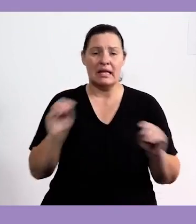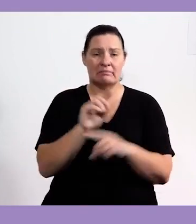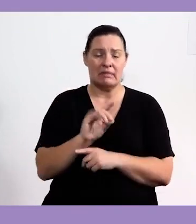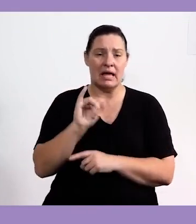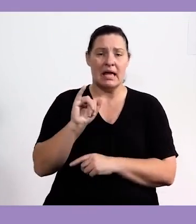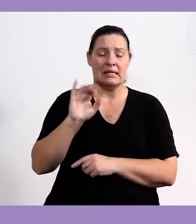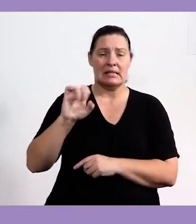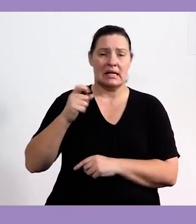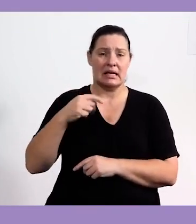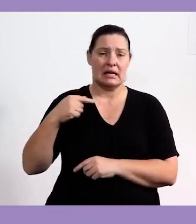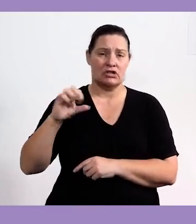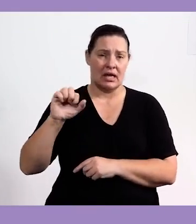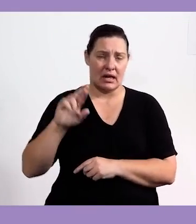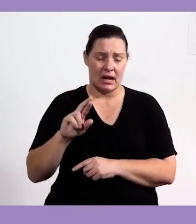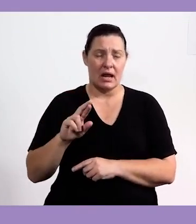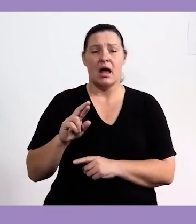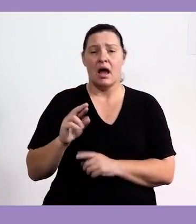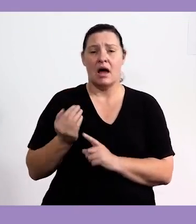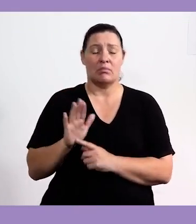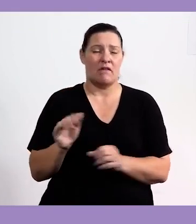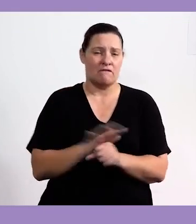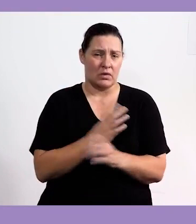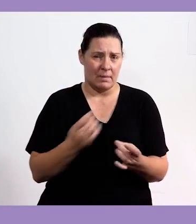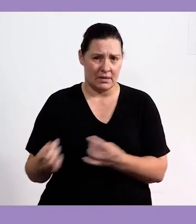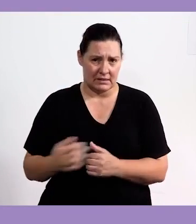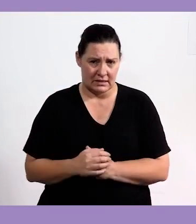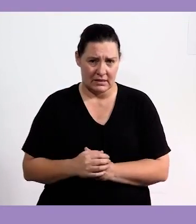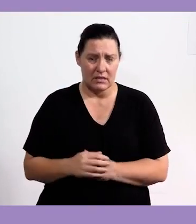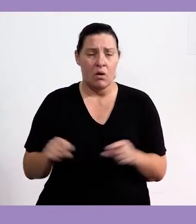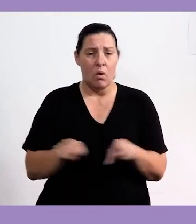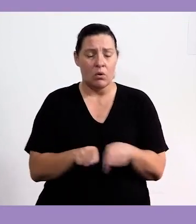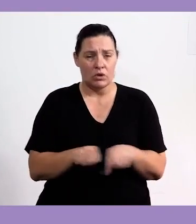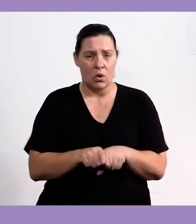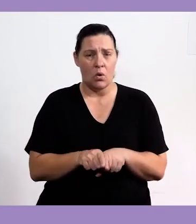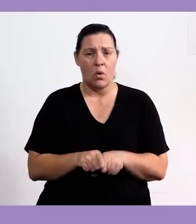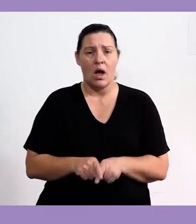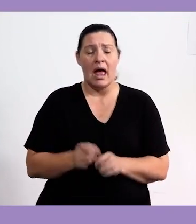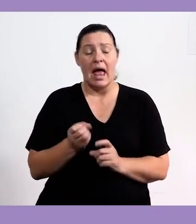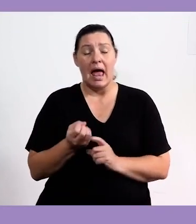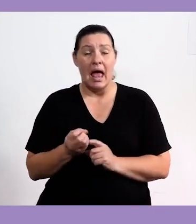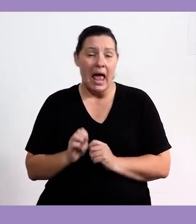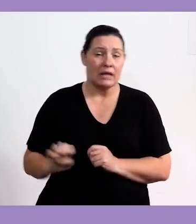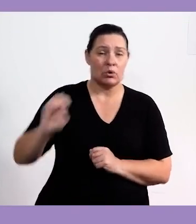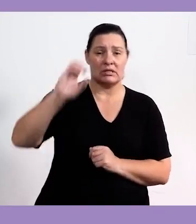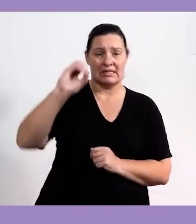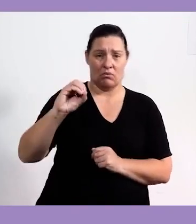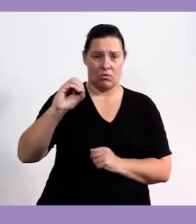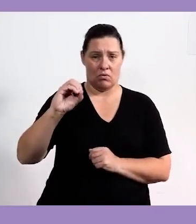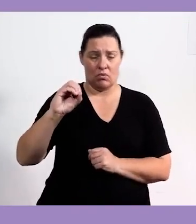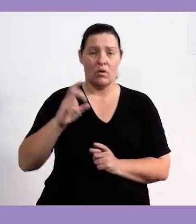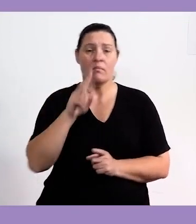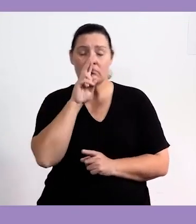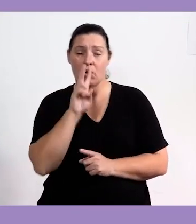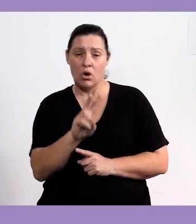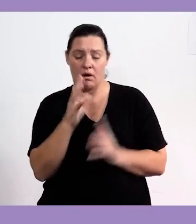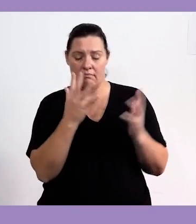exponents. Then we are also going to be looking at powers raised to an exponent 0.